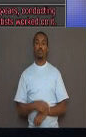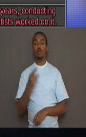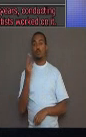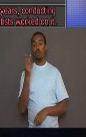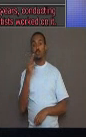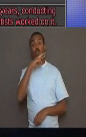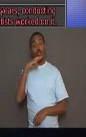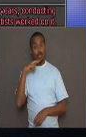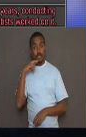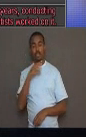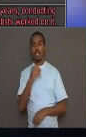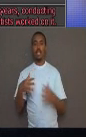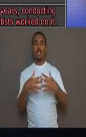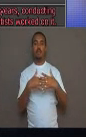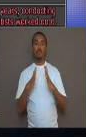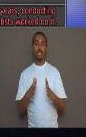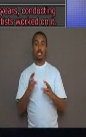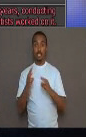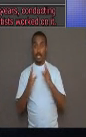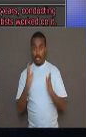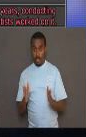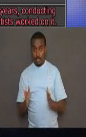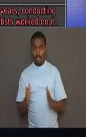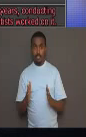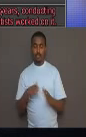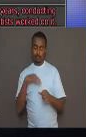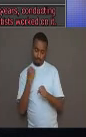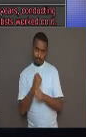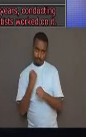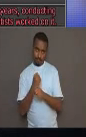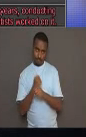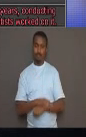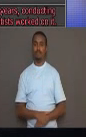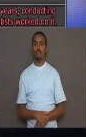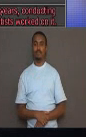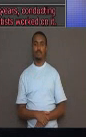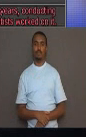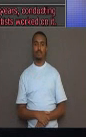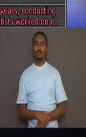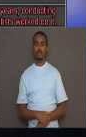Both Russian and American scientists worked on it.